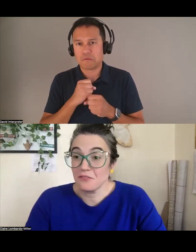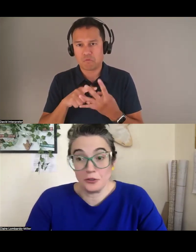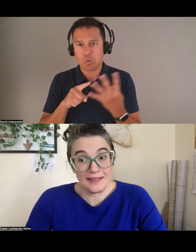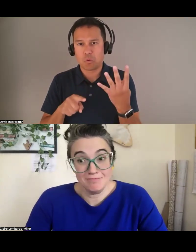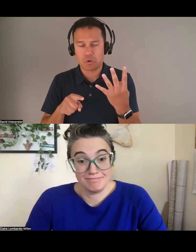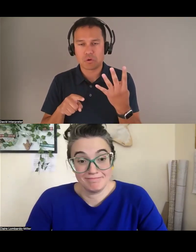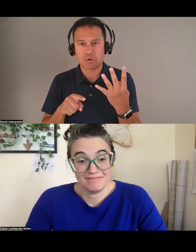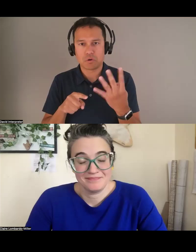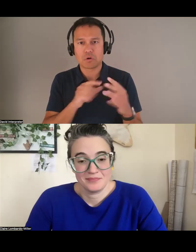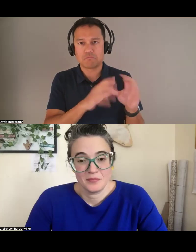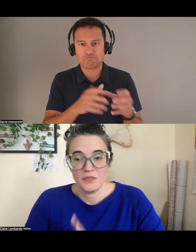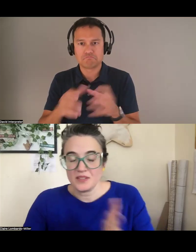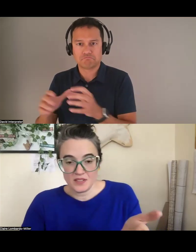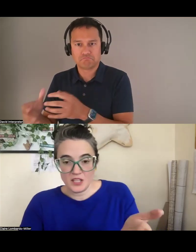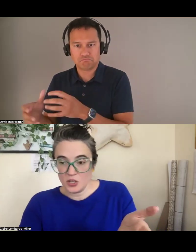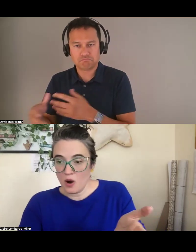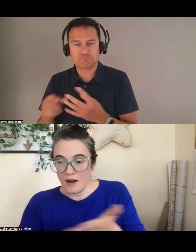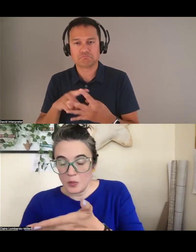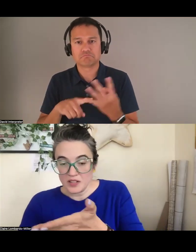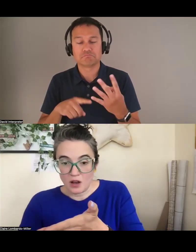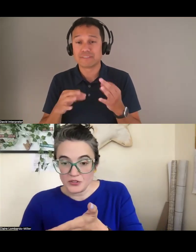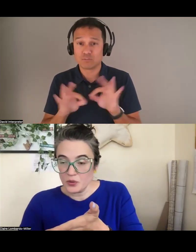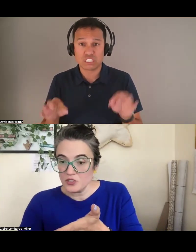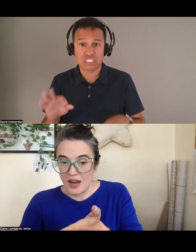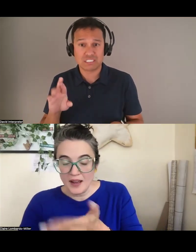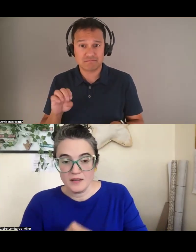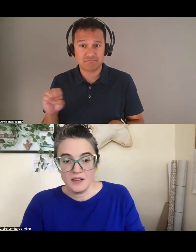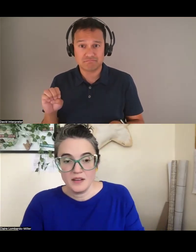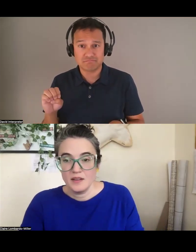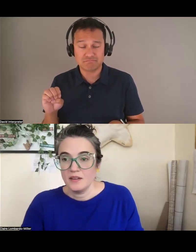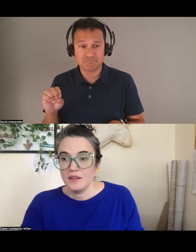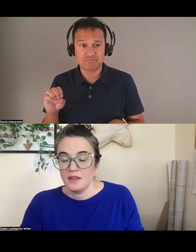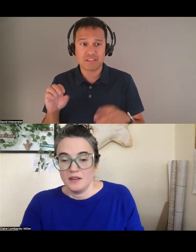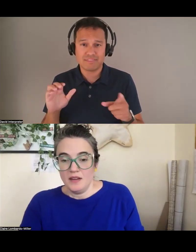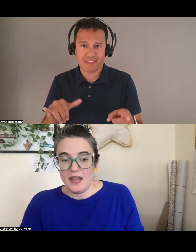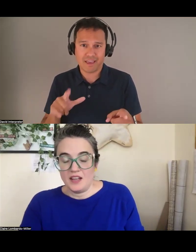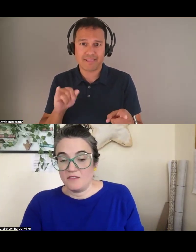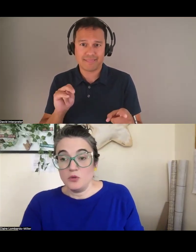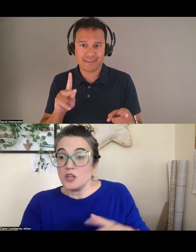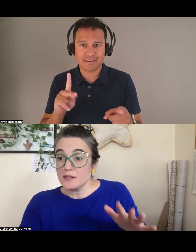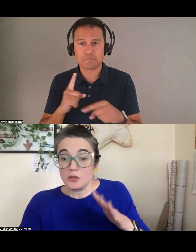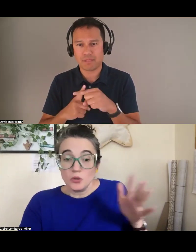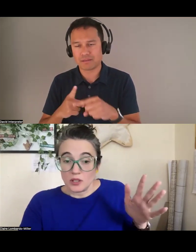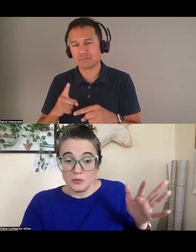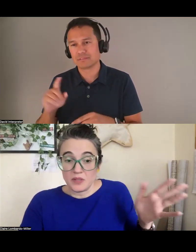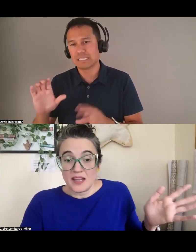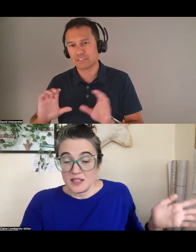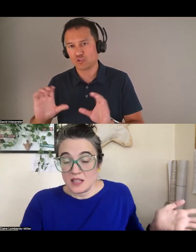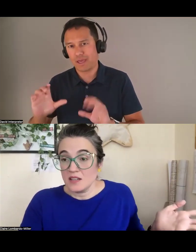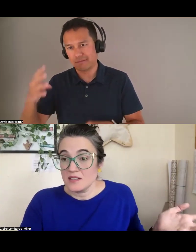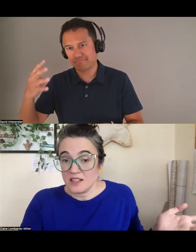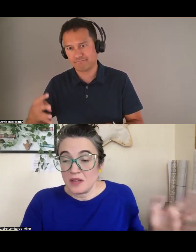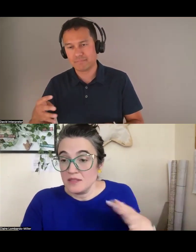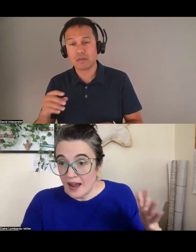It's free. This is the URL, but it's also in the chat. And if you just Google